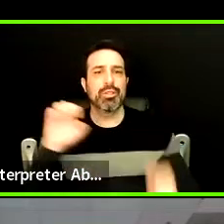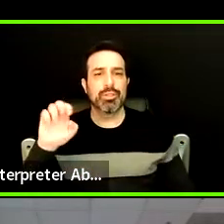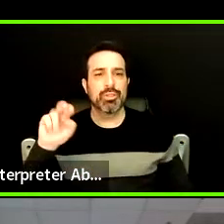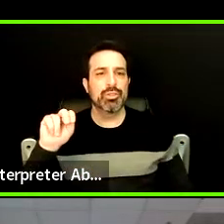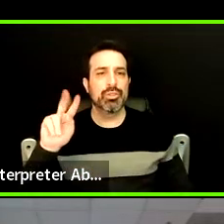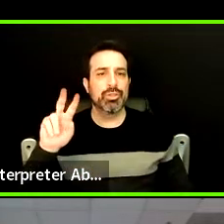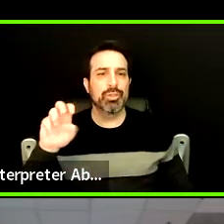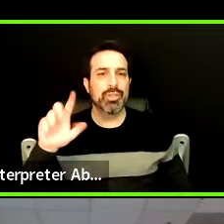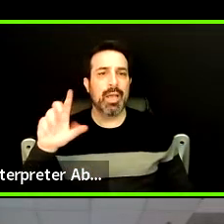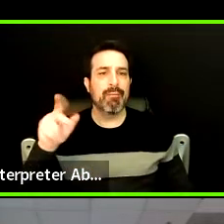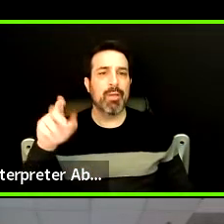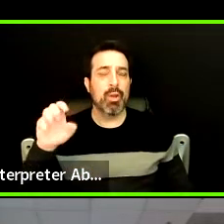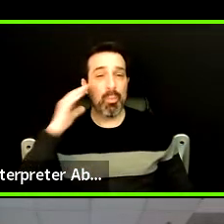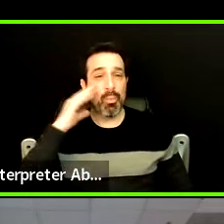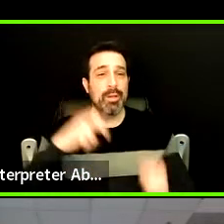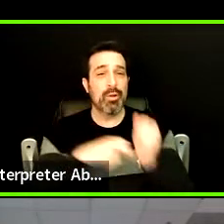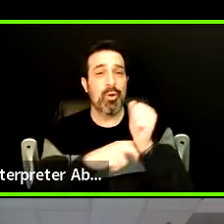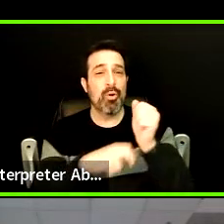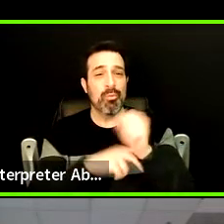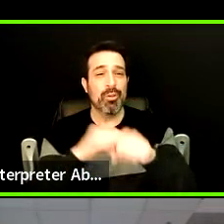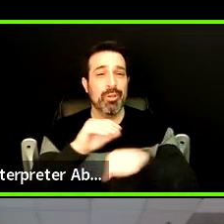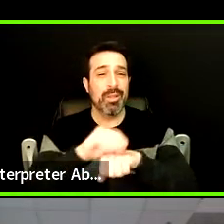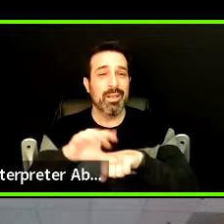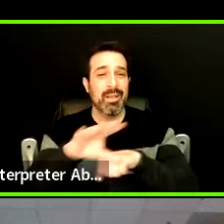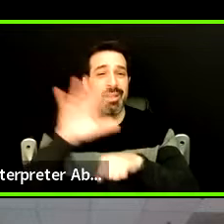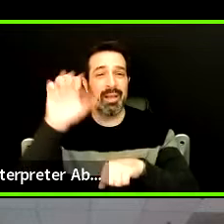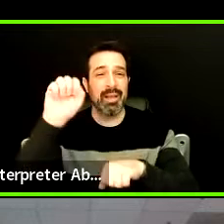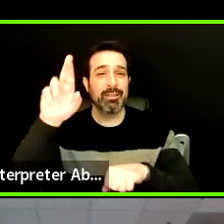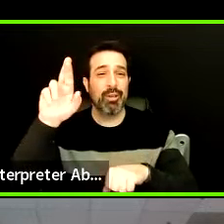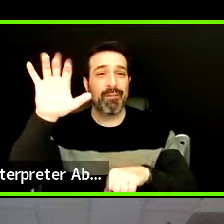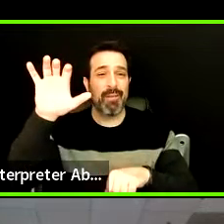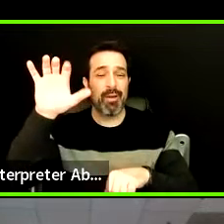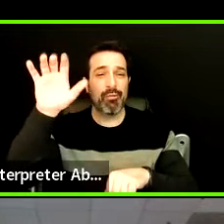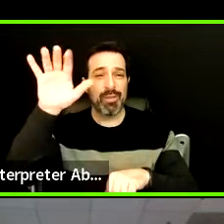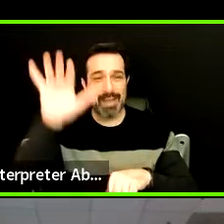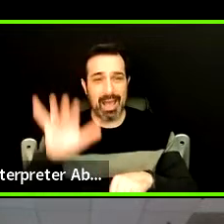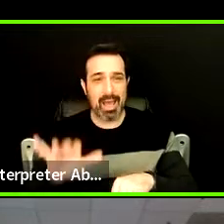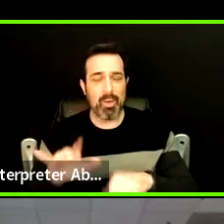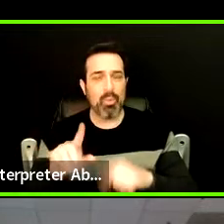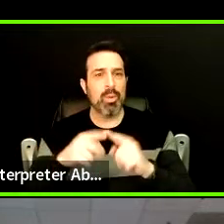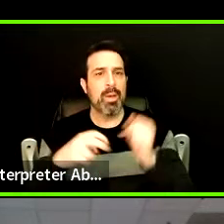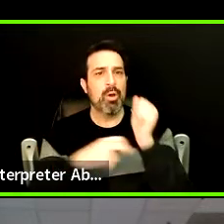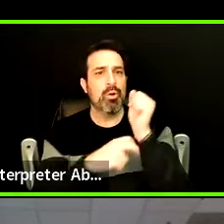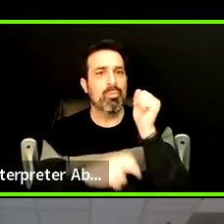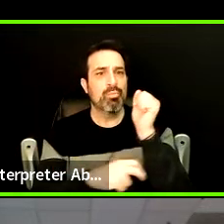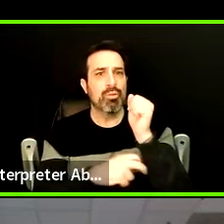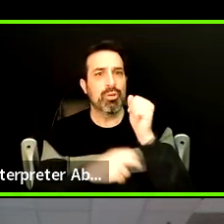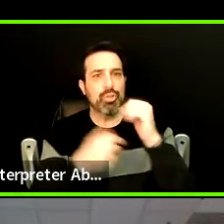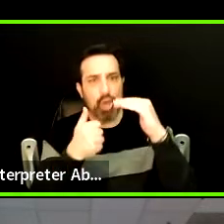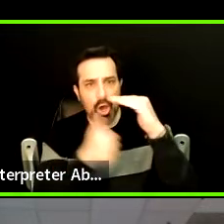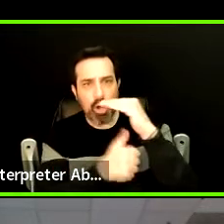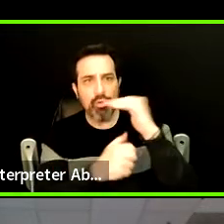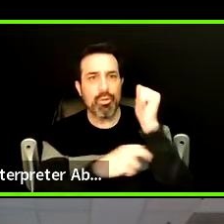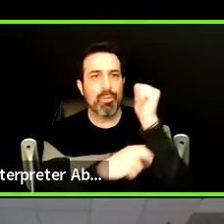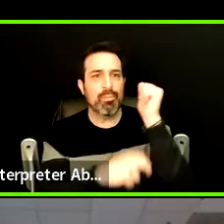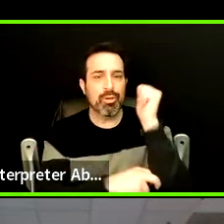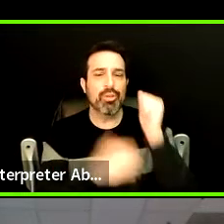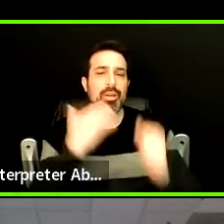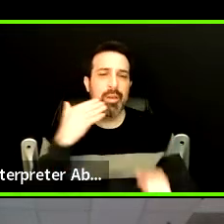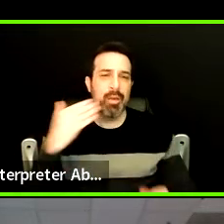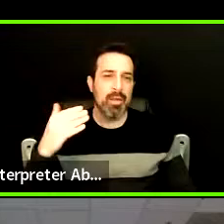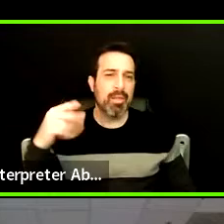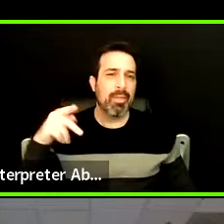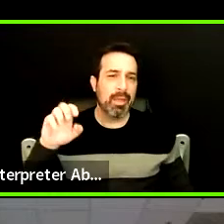bridge influence area from SR 500 down, but what about the bridge and everything under the bridge? Thank you, Patrick, for